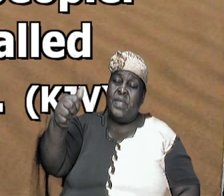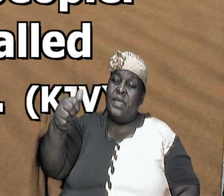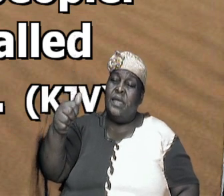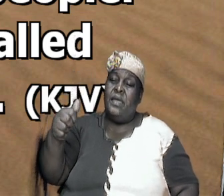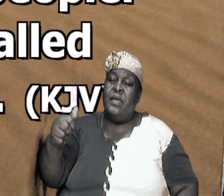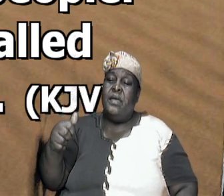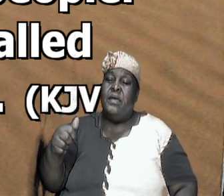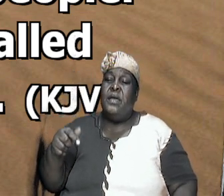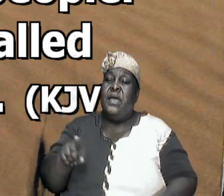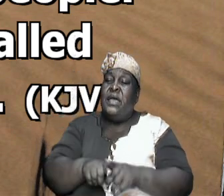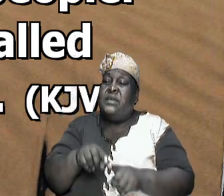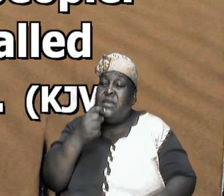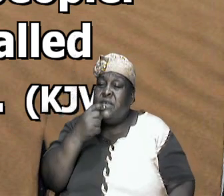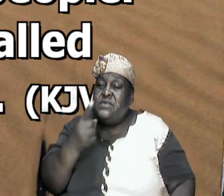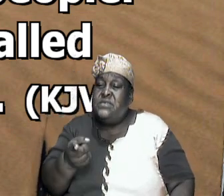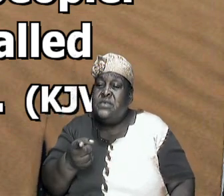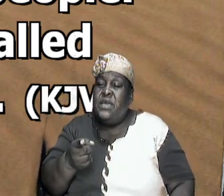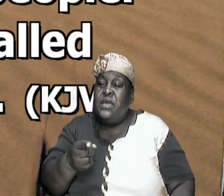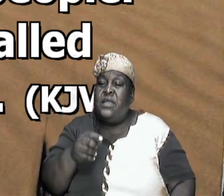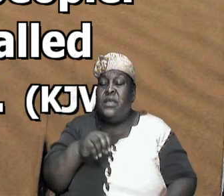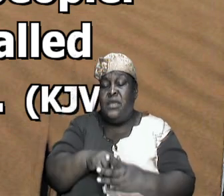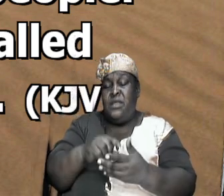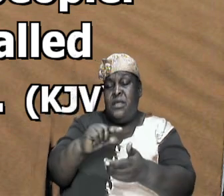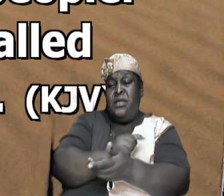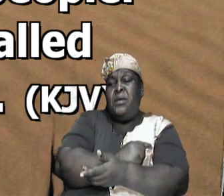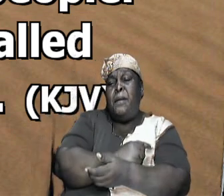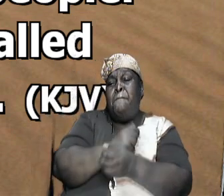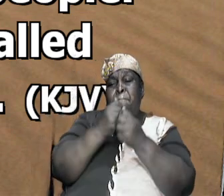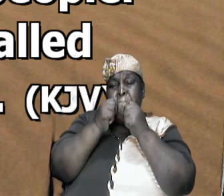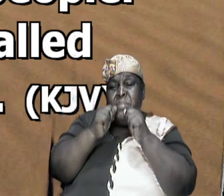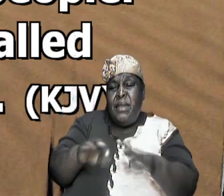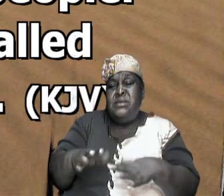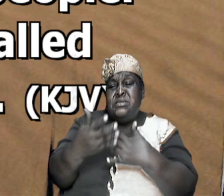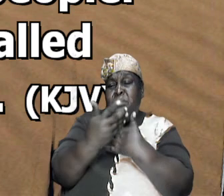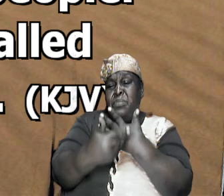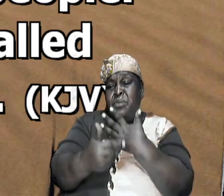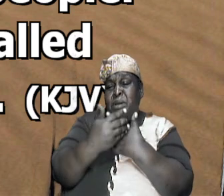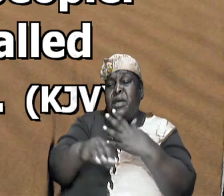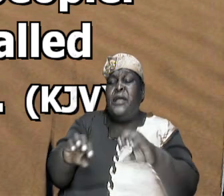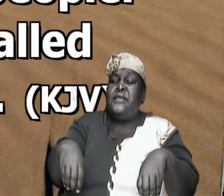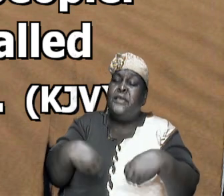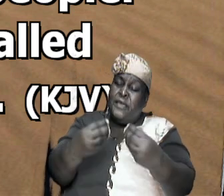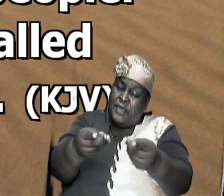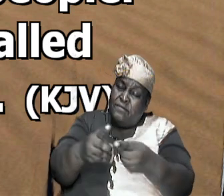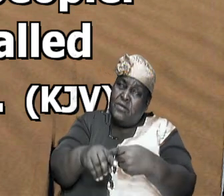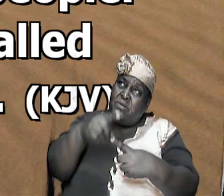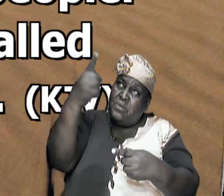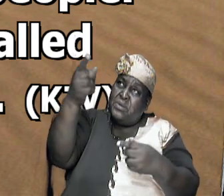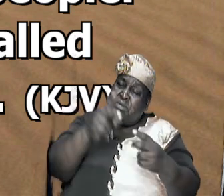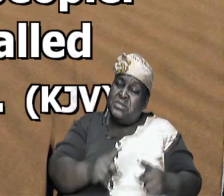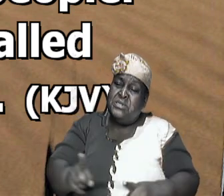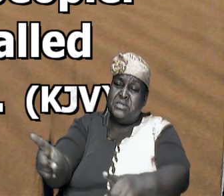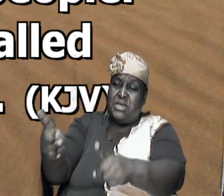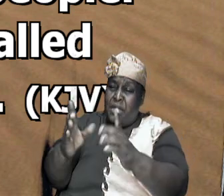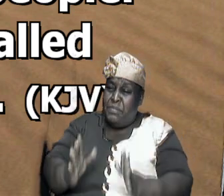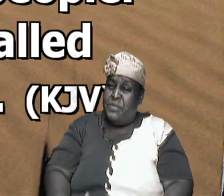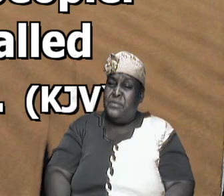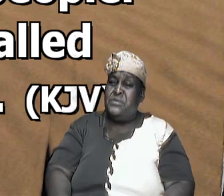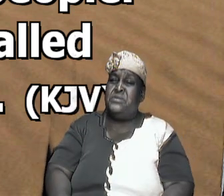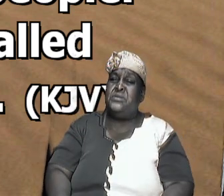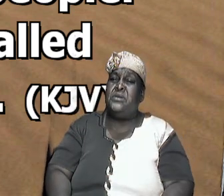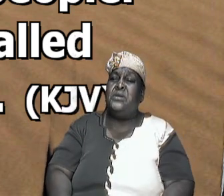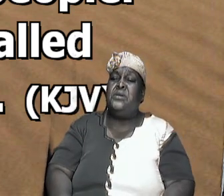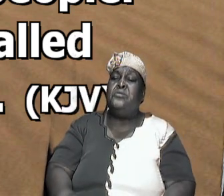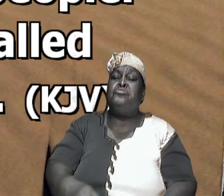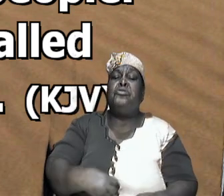as depicted in the gospel, he blessed the bread and gave it to his disciples to